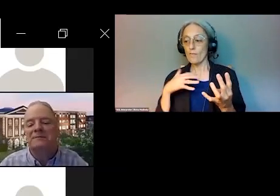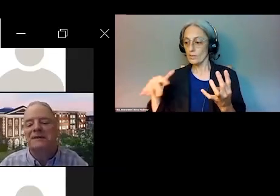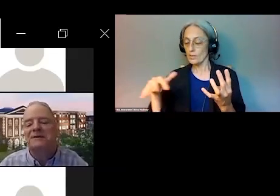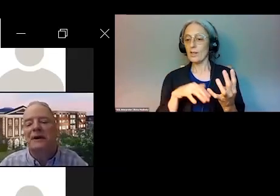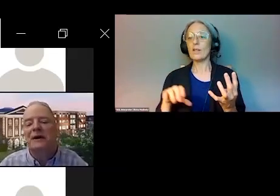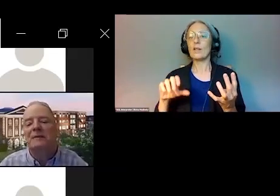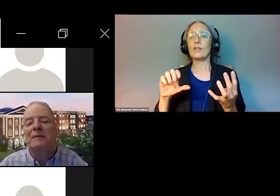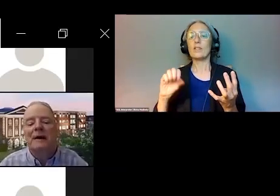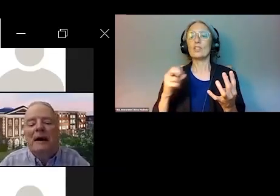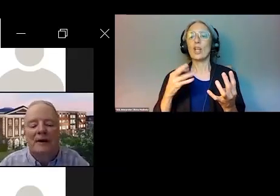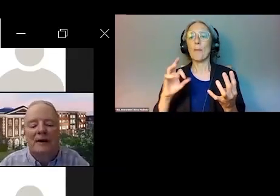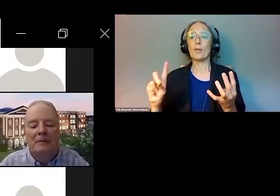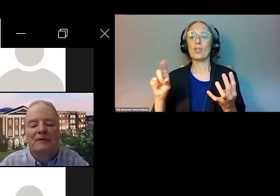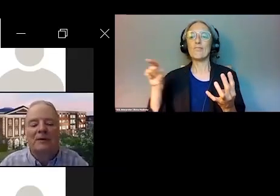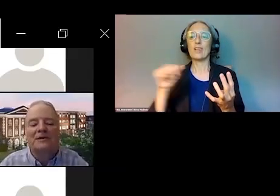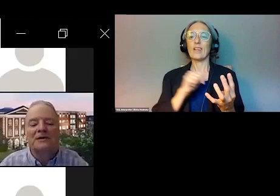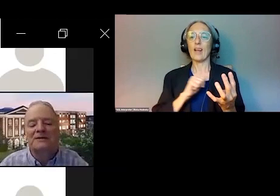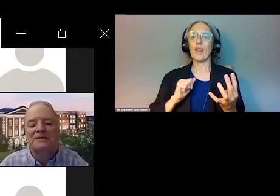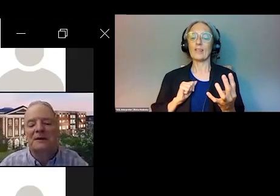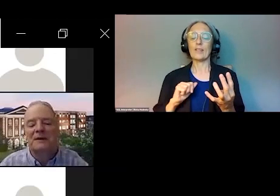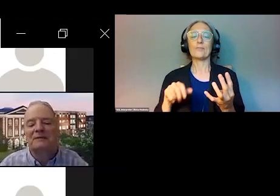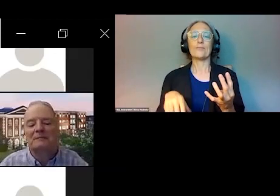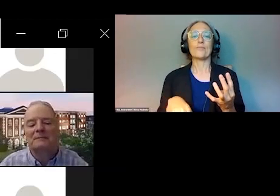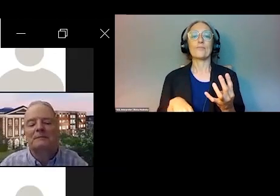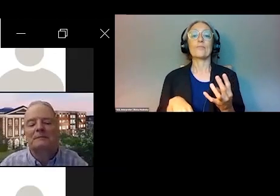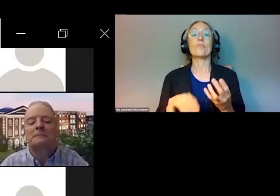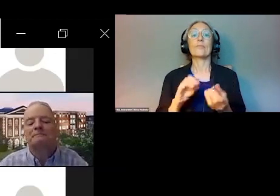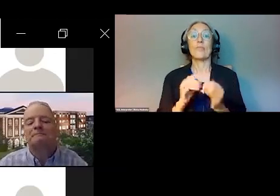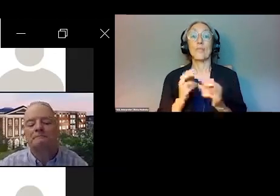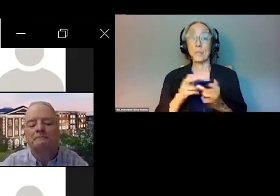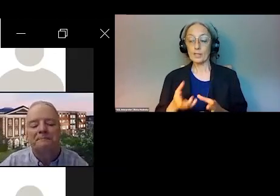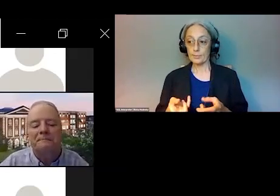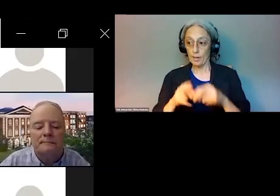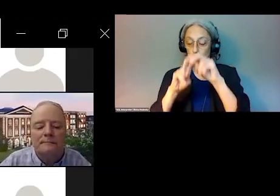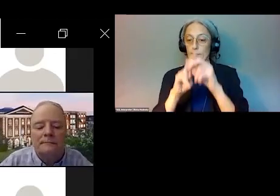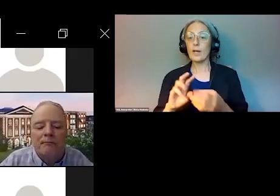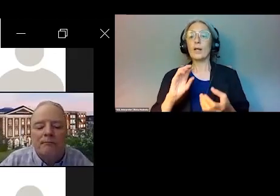of participants is going up and the number of total assessments.